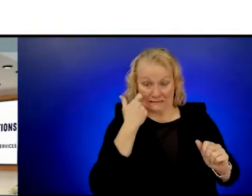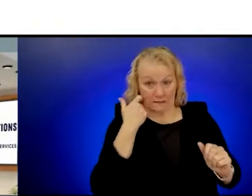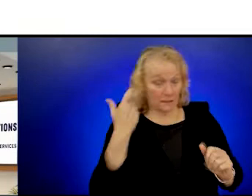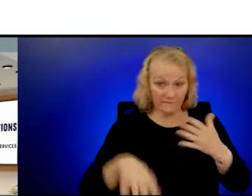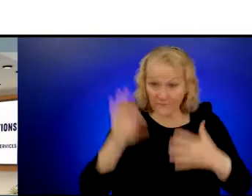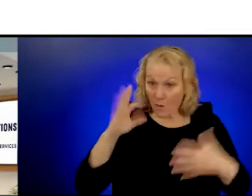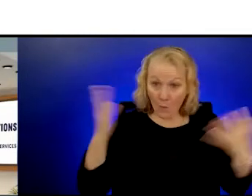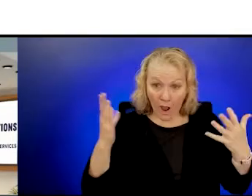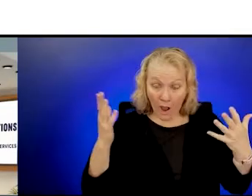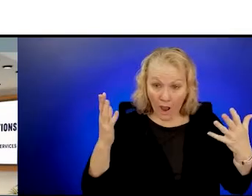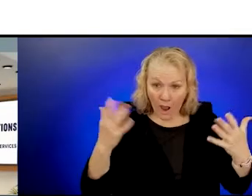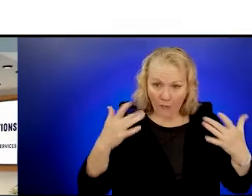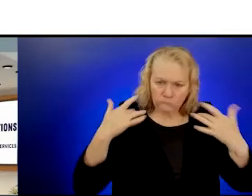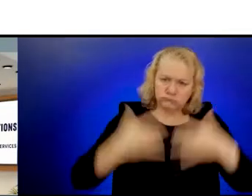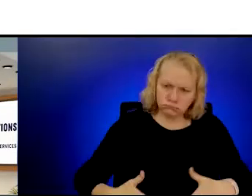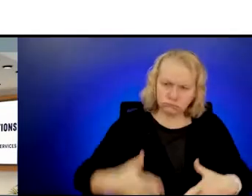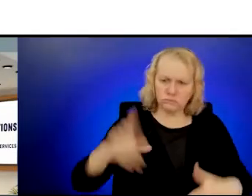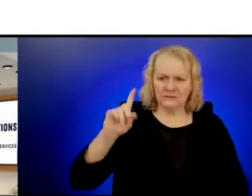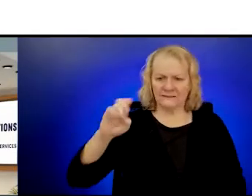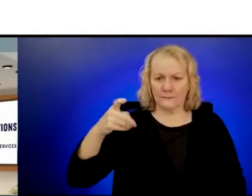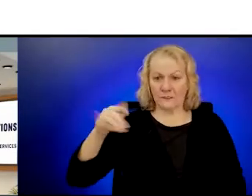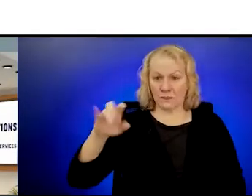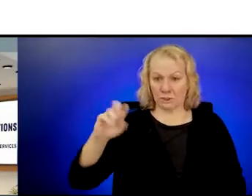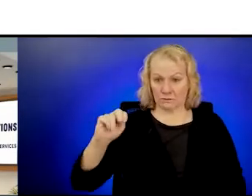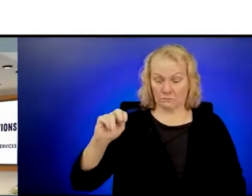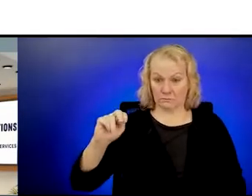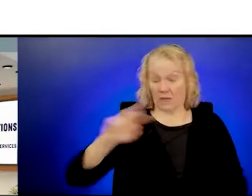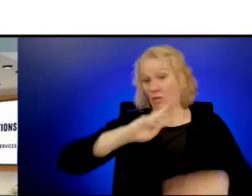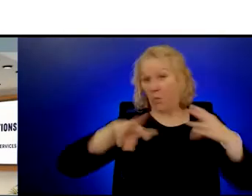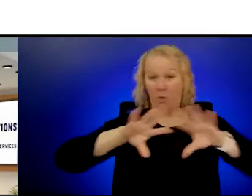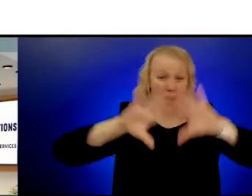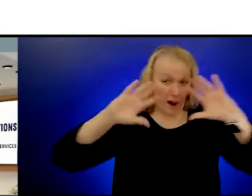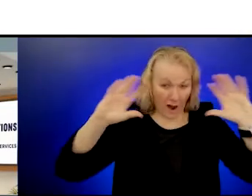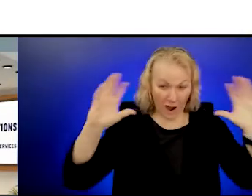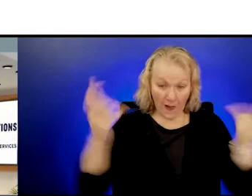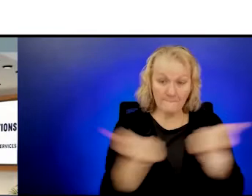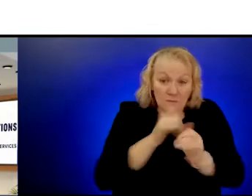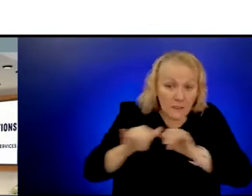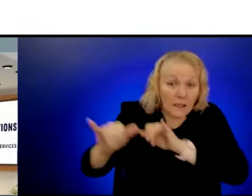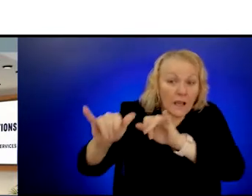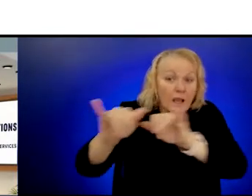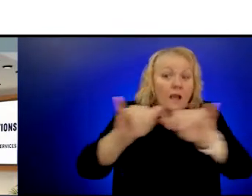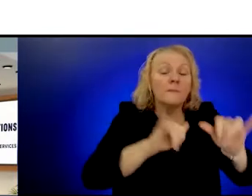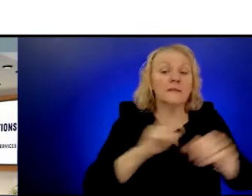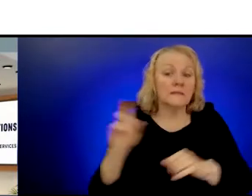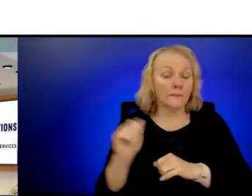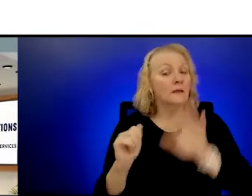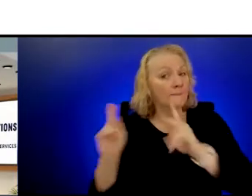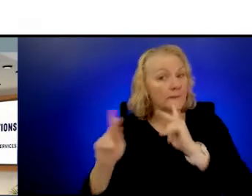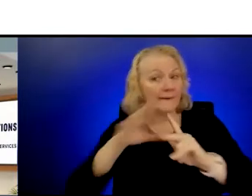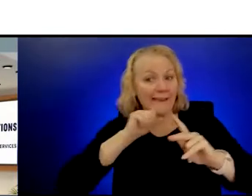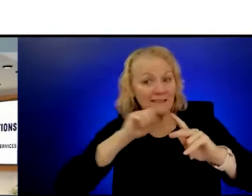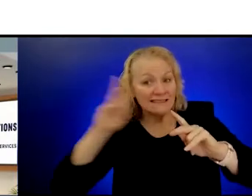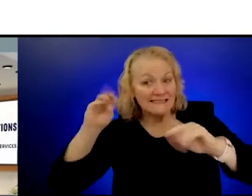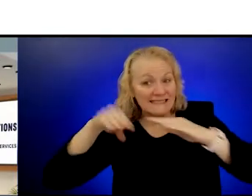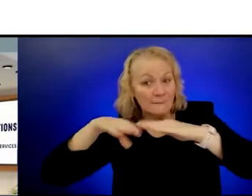was depression. So worldwide, the most common disability in people under the age of 60